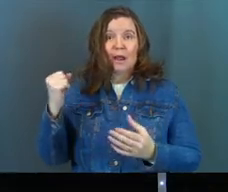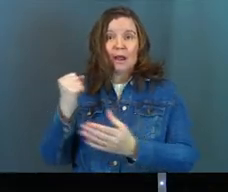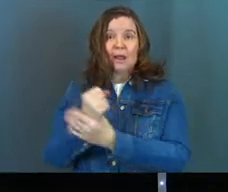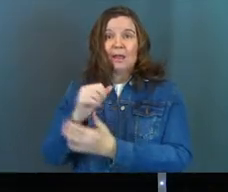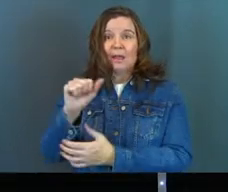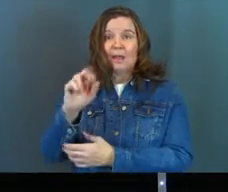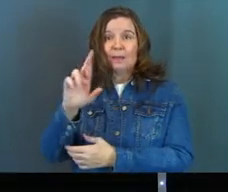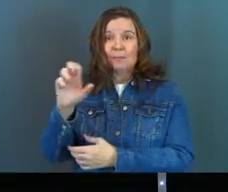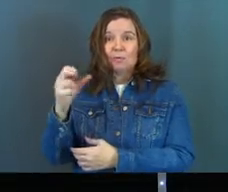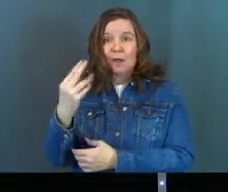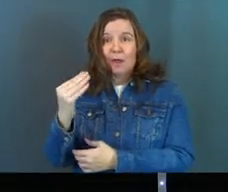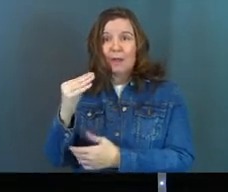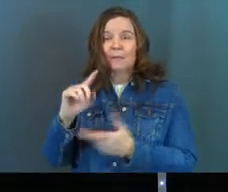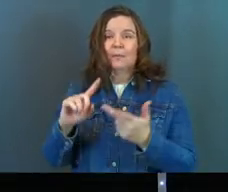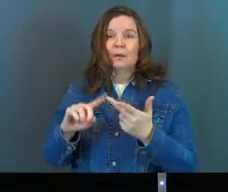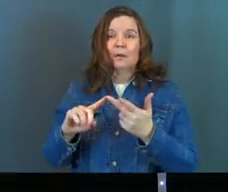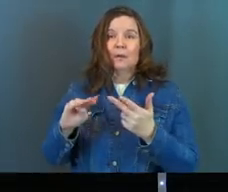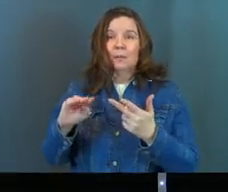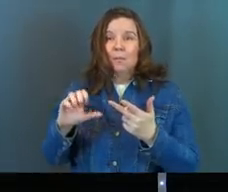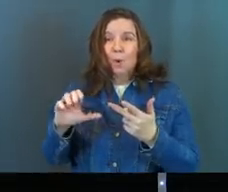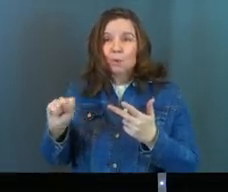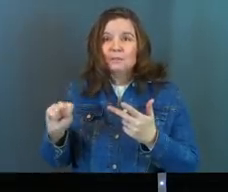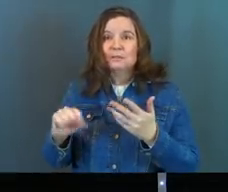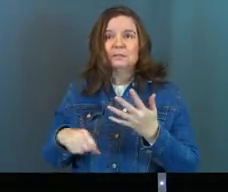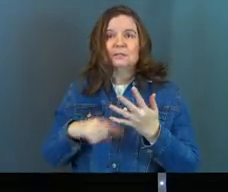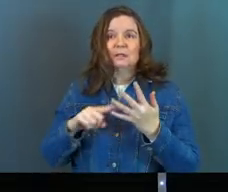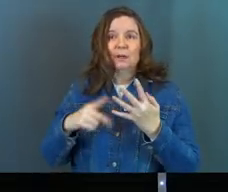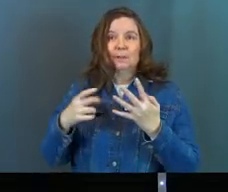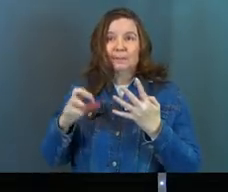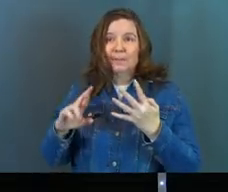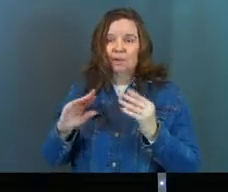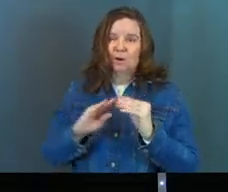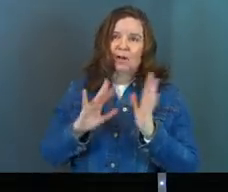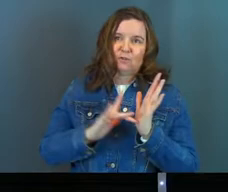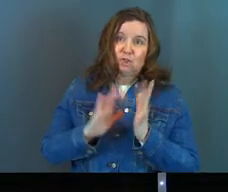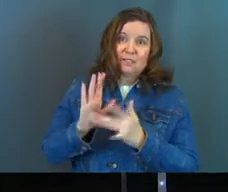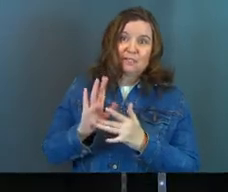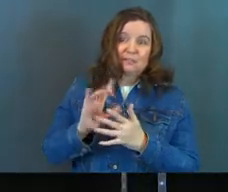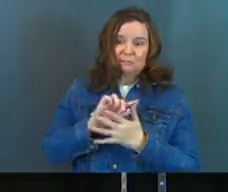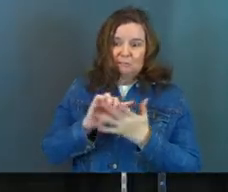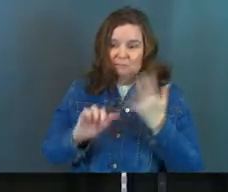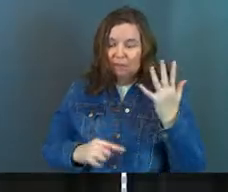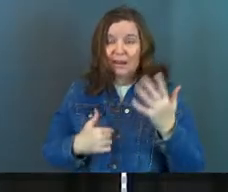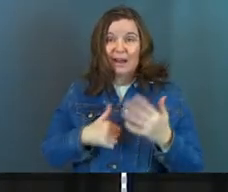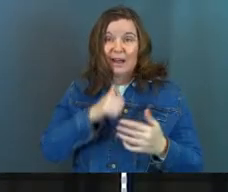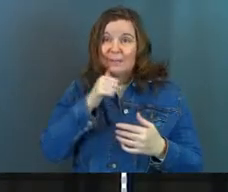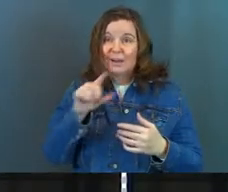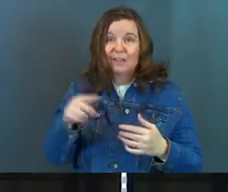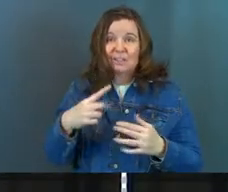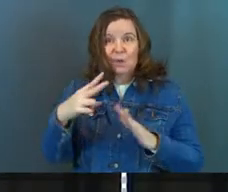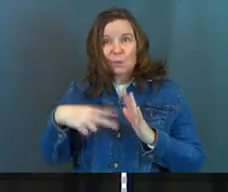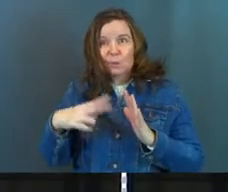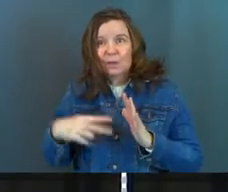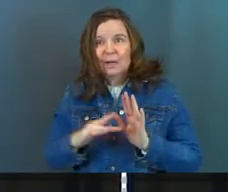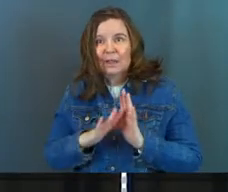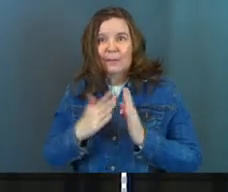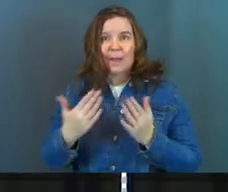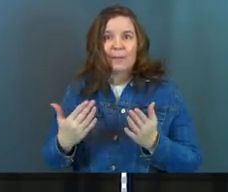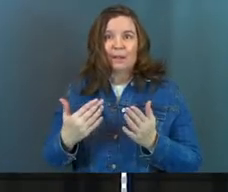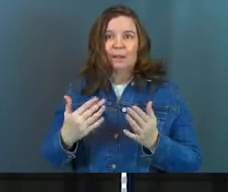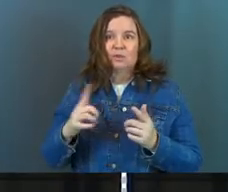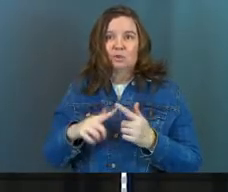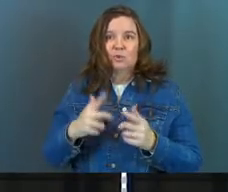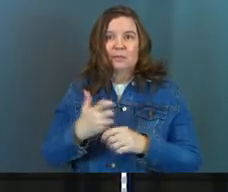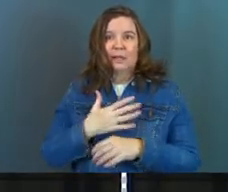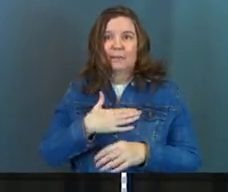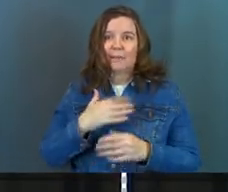Abraham, Moses, right? And Peter, and obviously Jesus. Like these, I'm not just reading the Bible